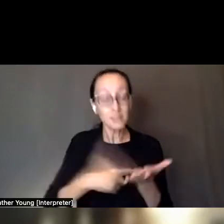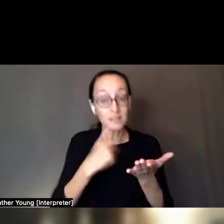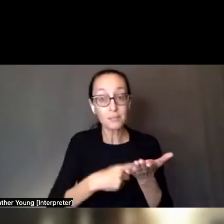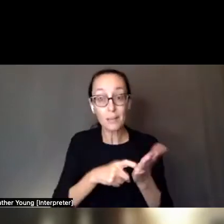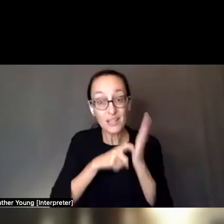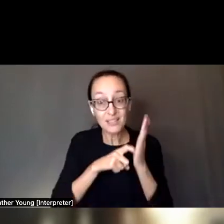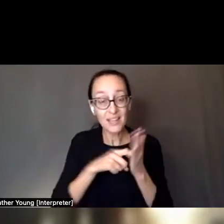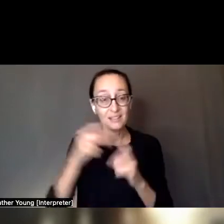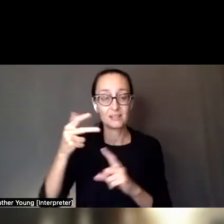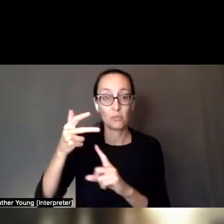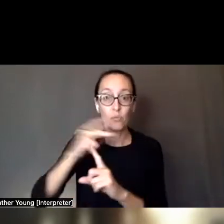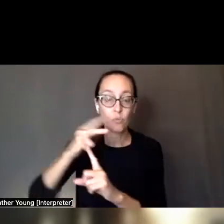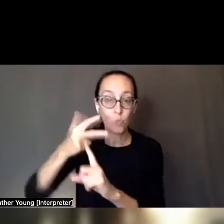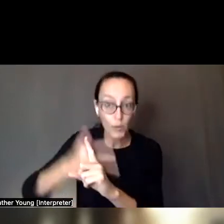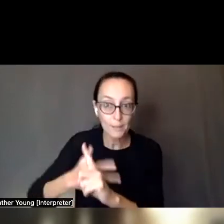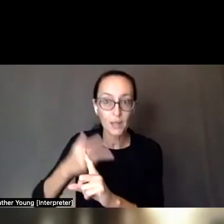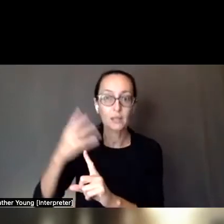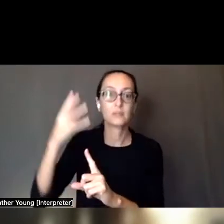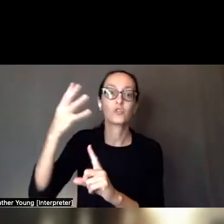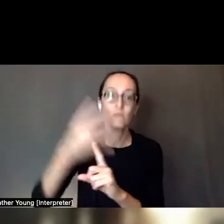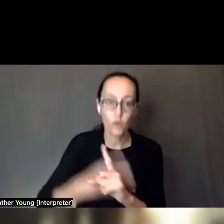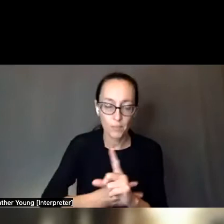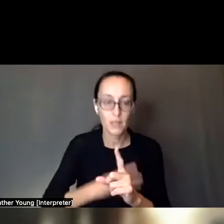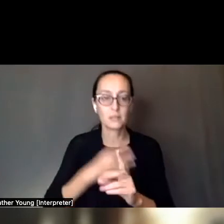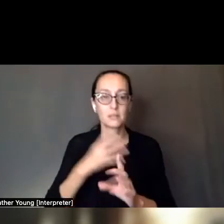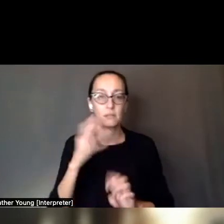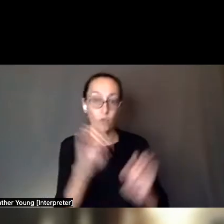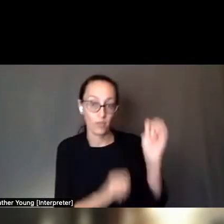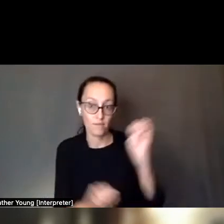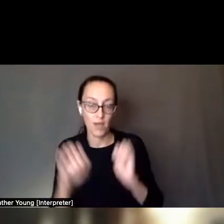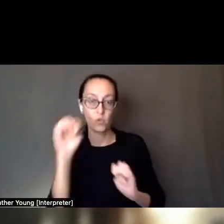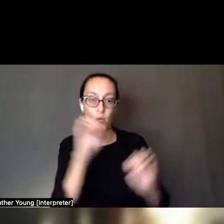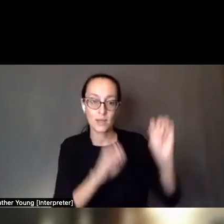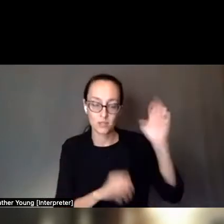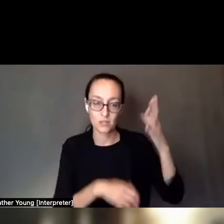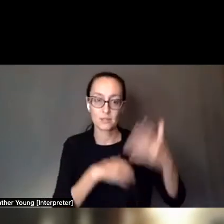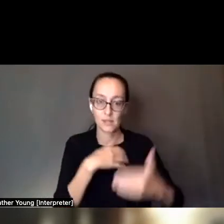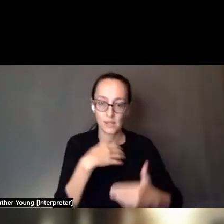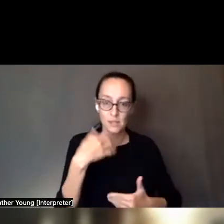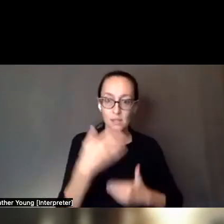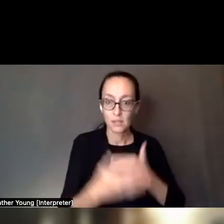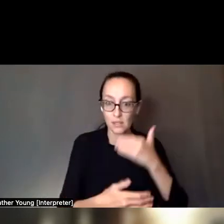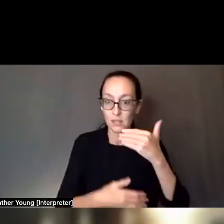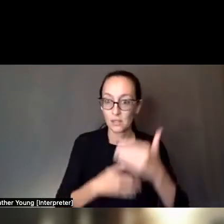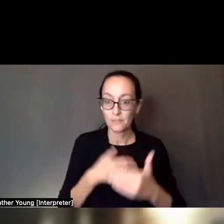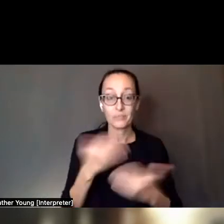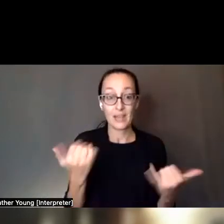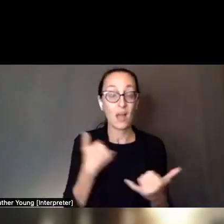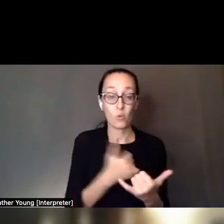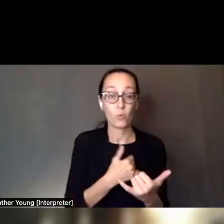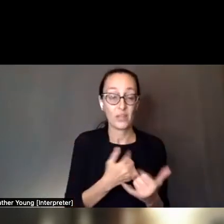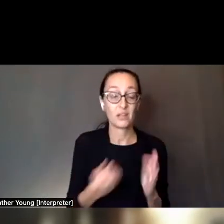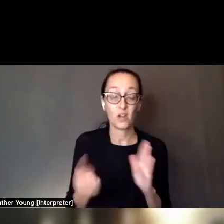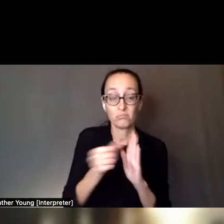or 4 months to move a child through that evaluation process. And we are now implanting children routinely at